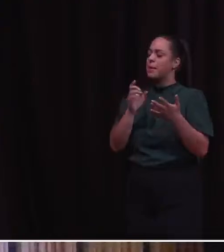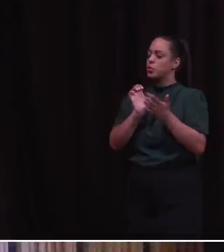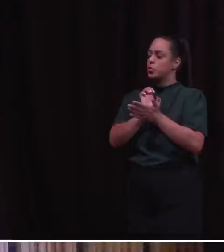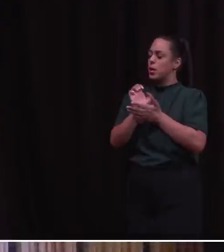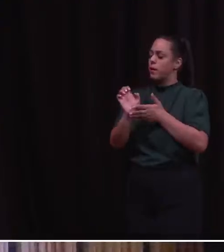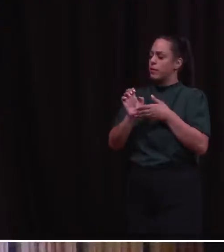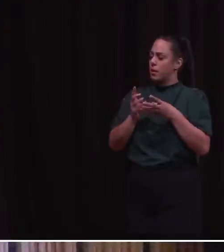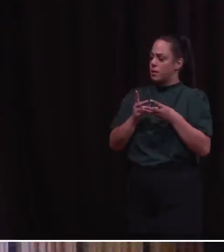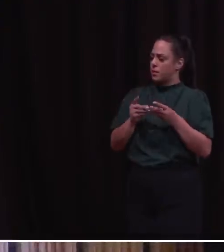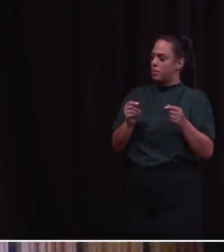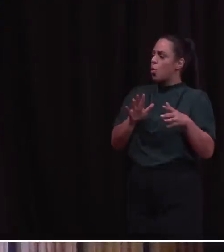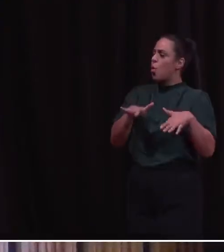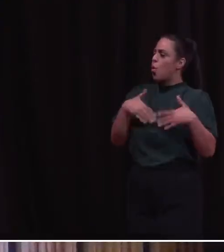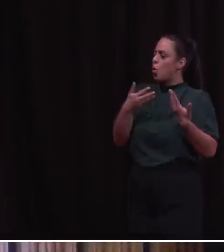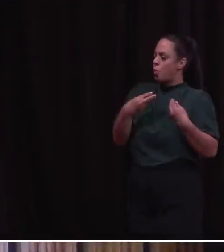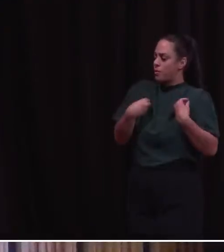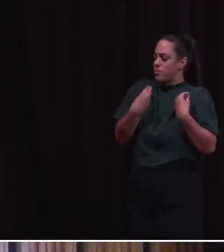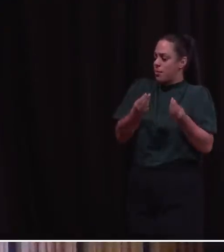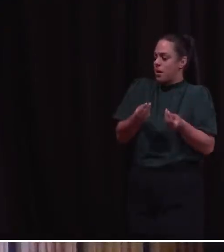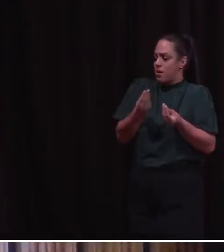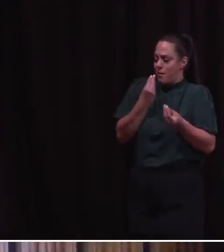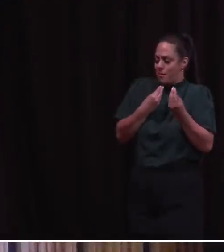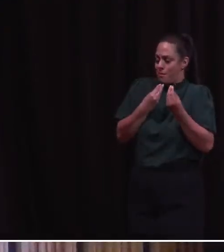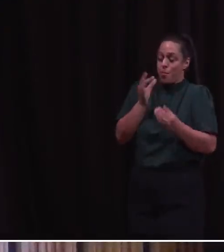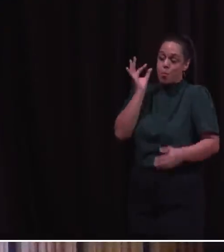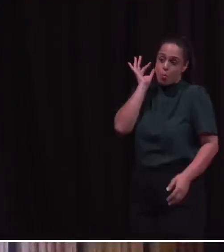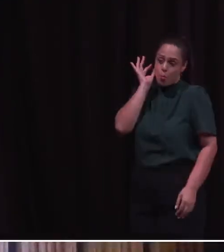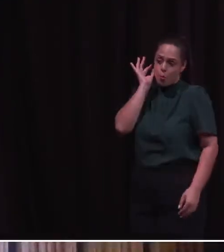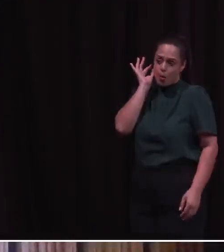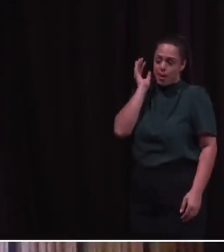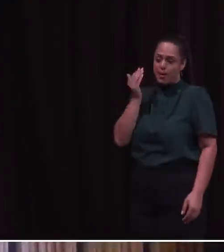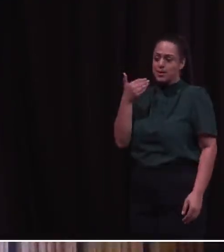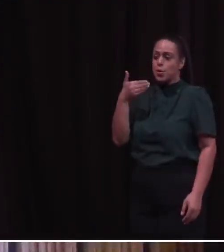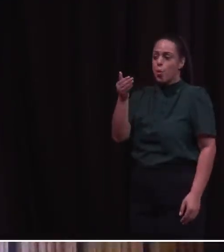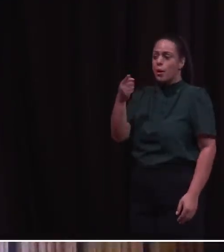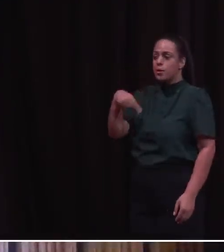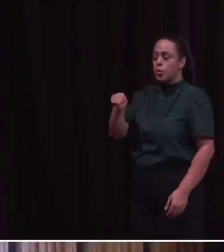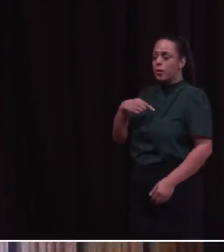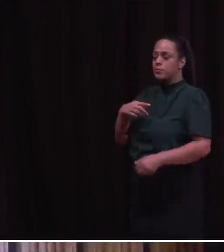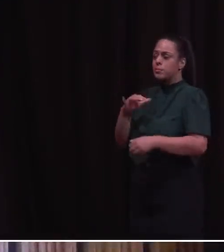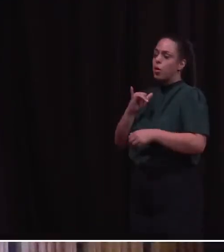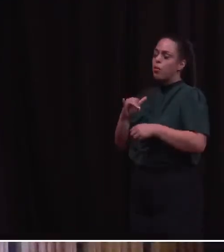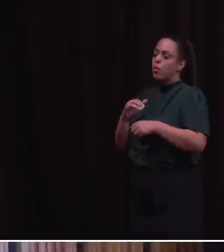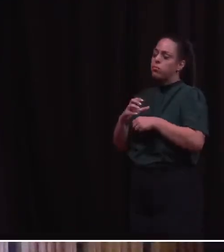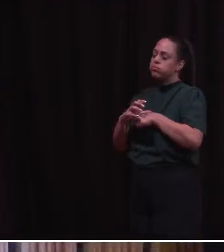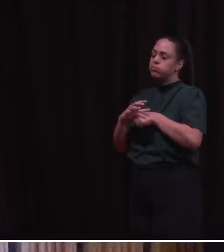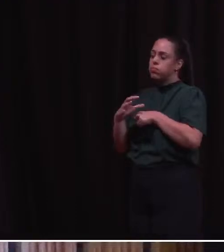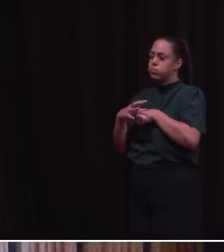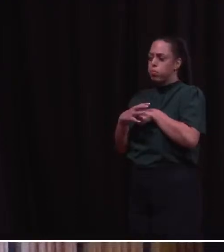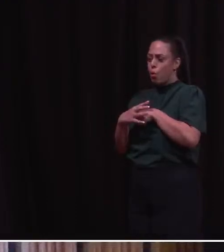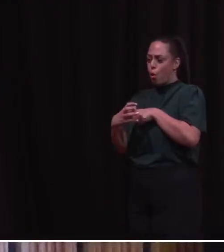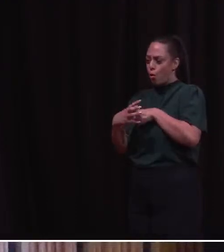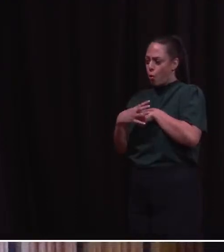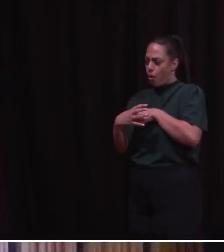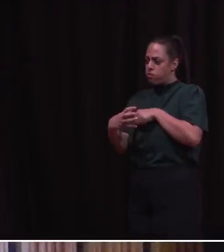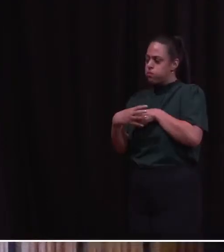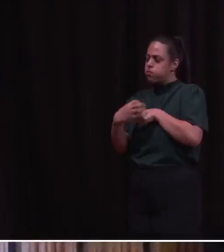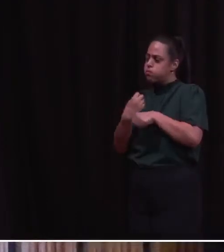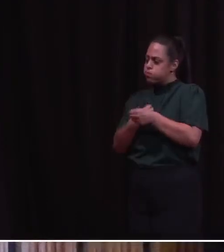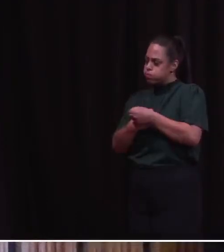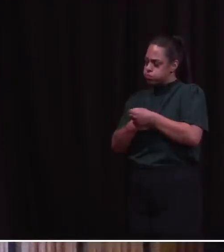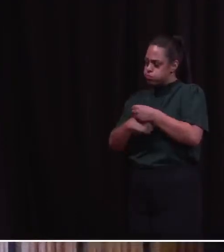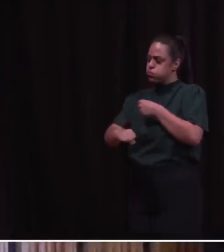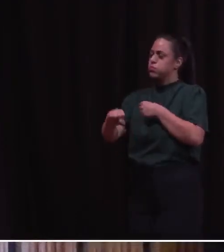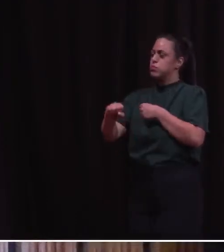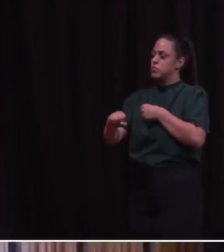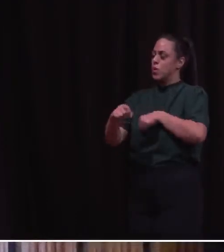to women, when they are giving birth. A lot of times, black